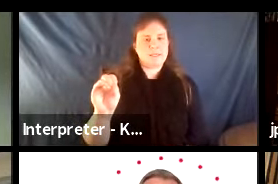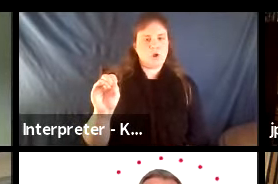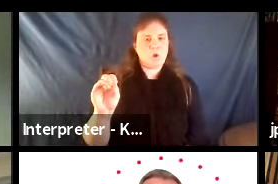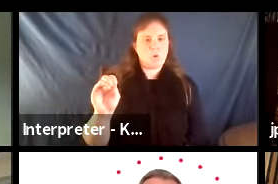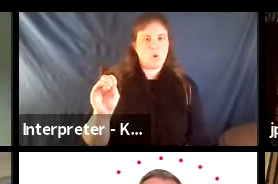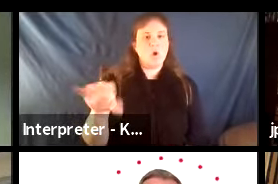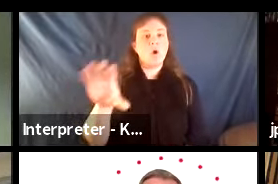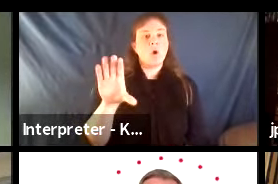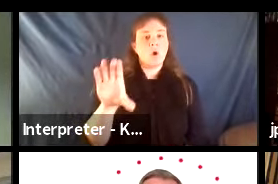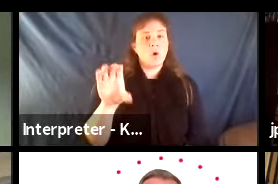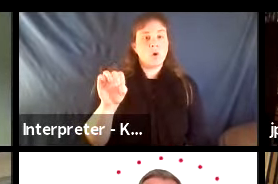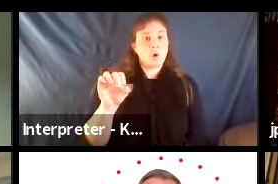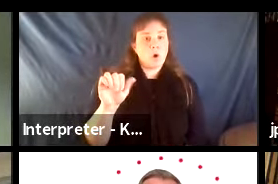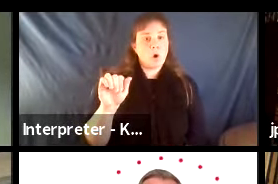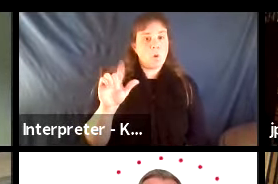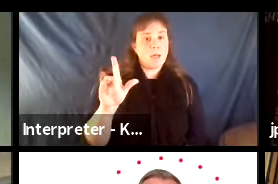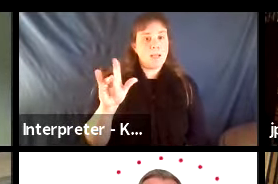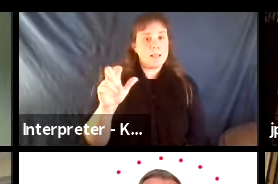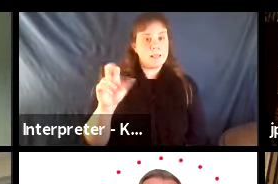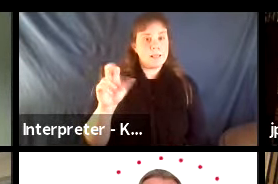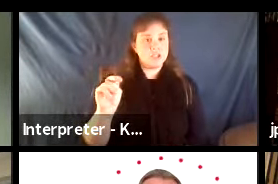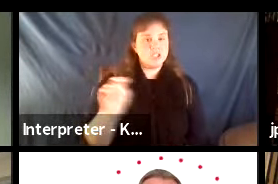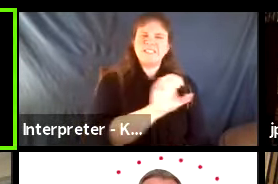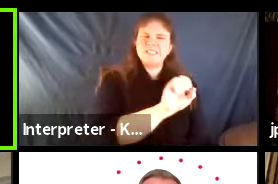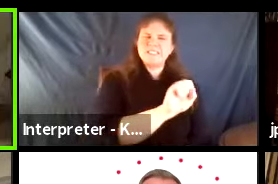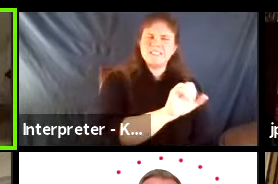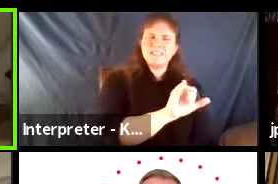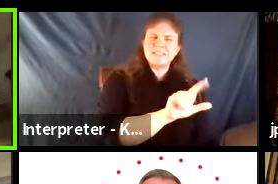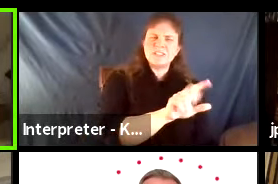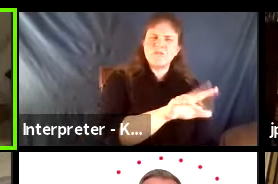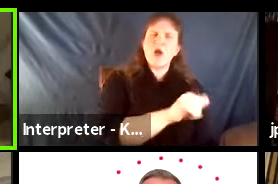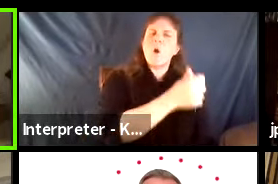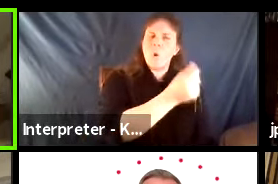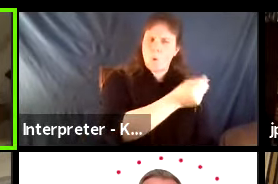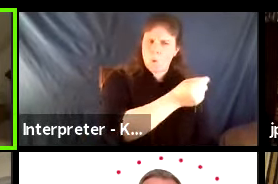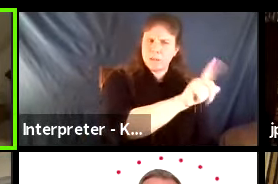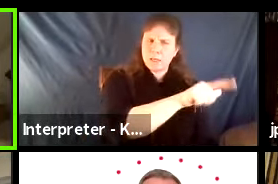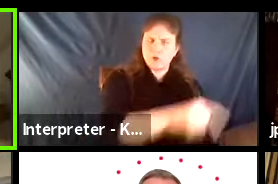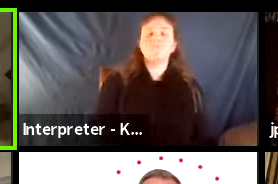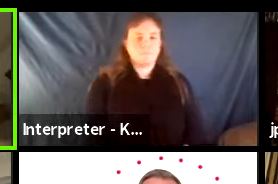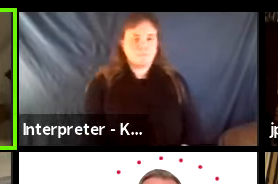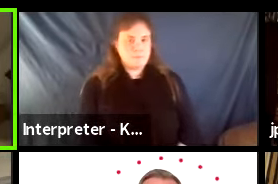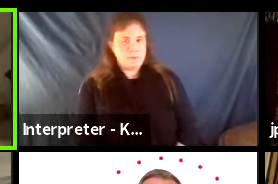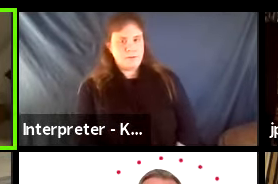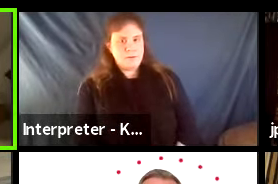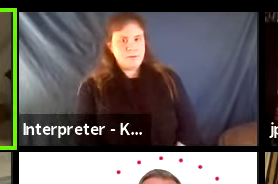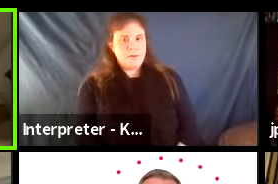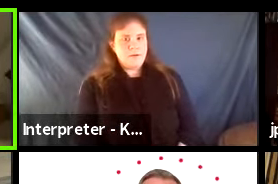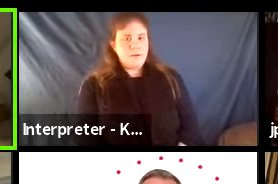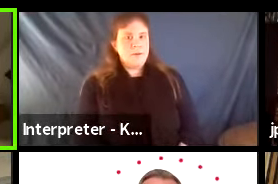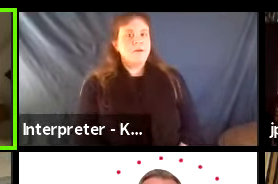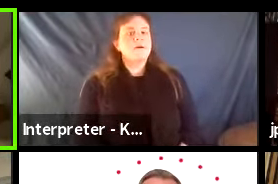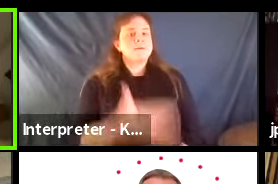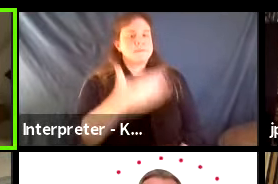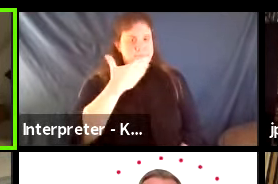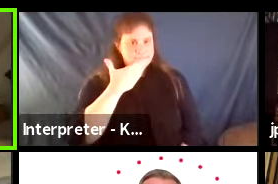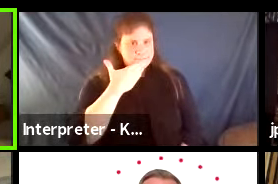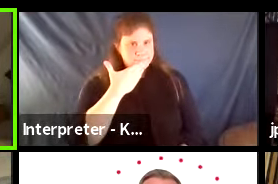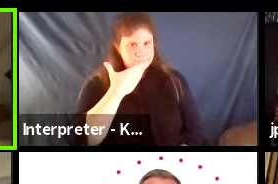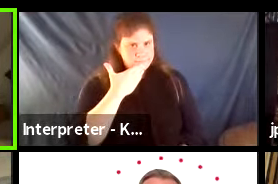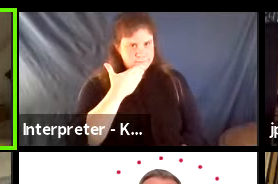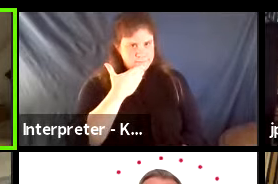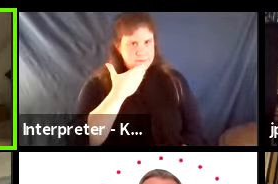pick you up later in the meeting. Great, thanks, Bobby. Jeff Reynoso, representing the Latino Coalition for